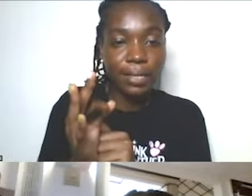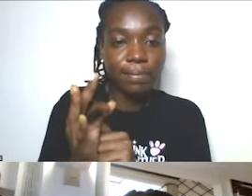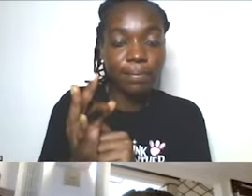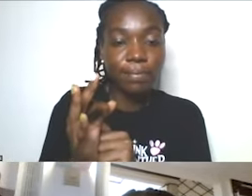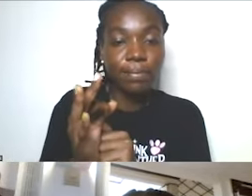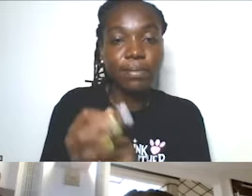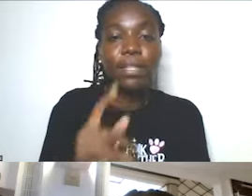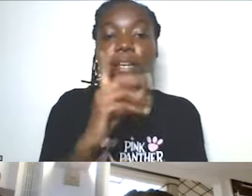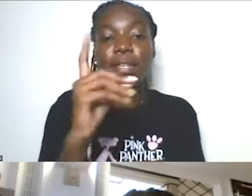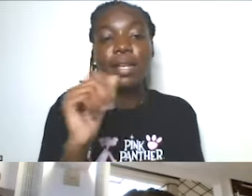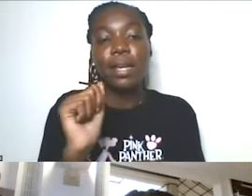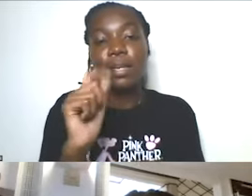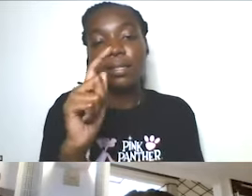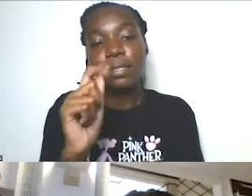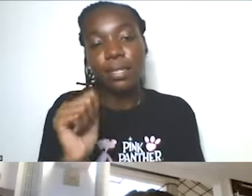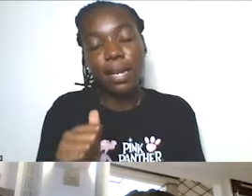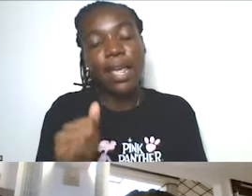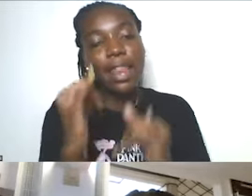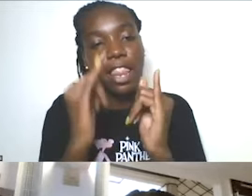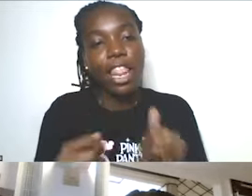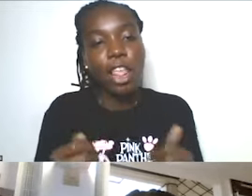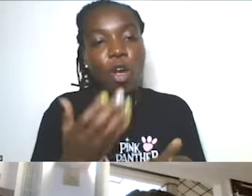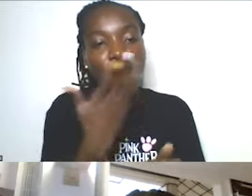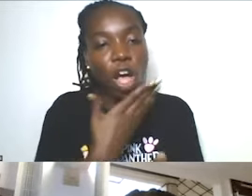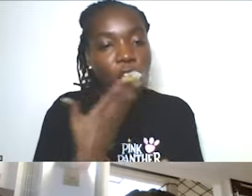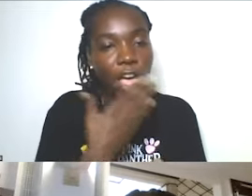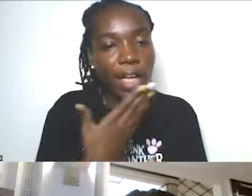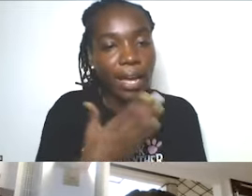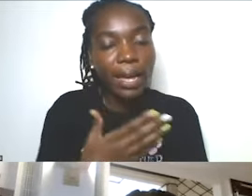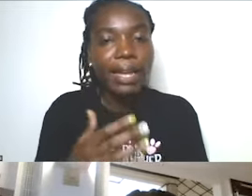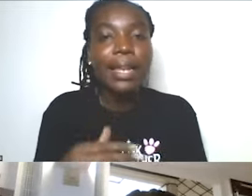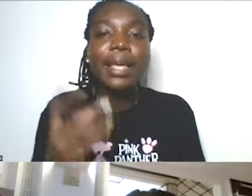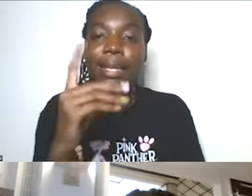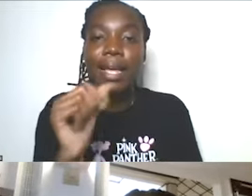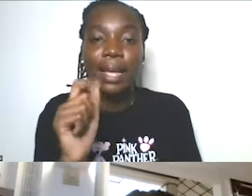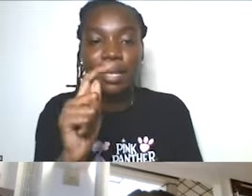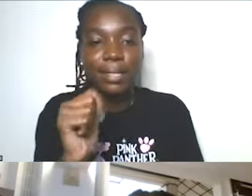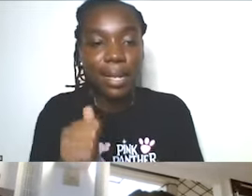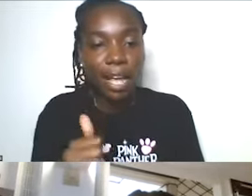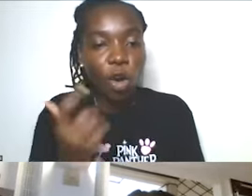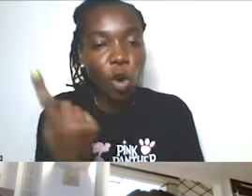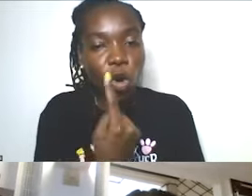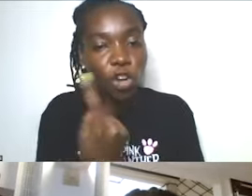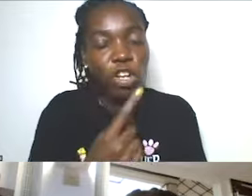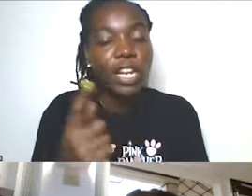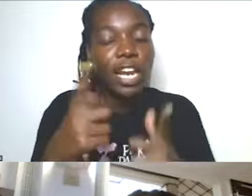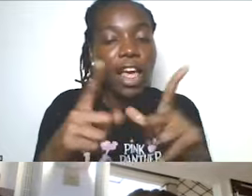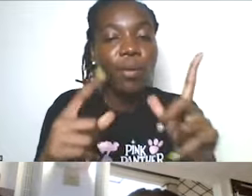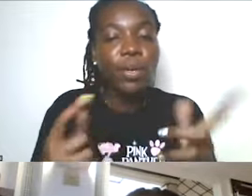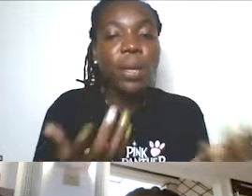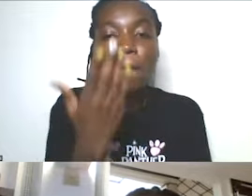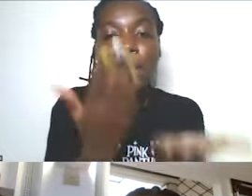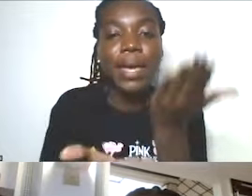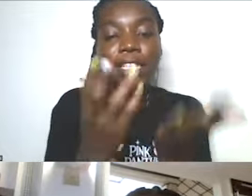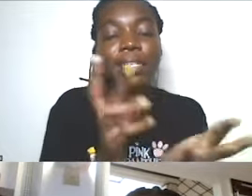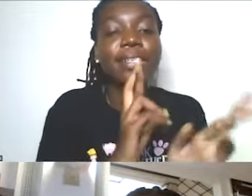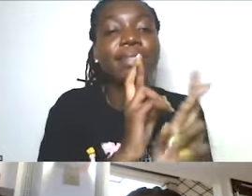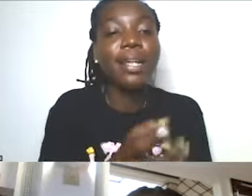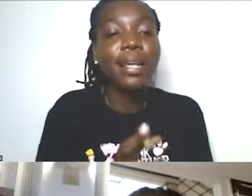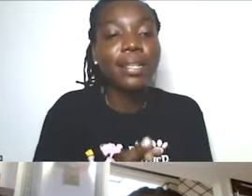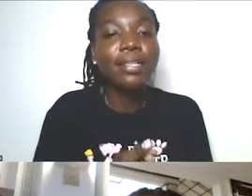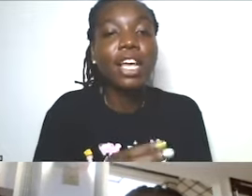new oil. I agree with you. Wasike says data is the only language that measures results. And Nelson has said, God has done what again,